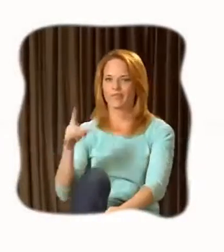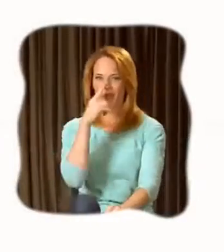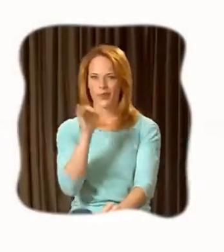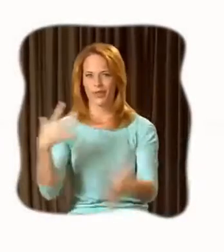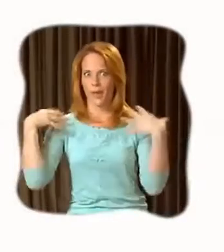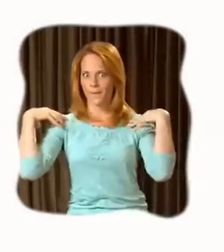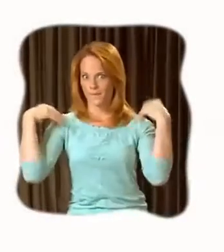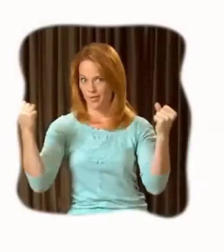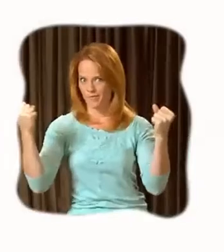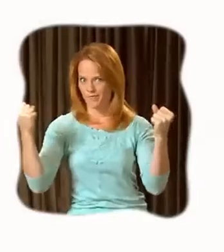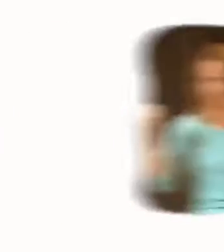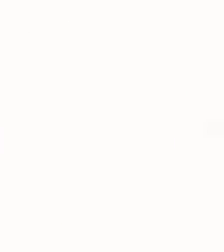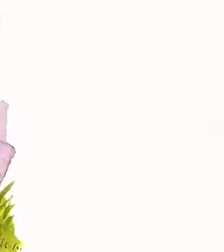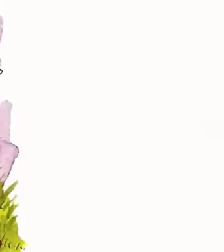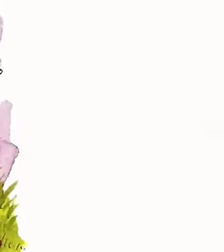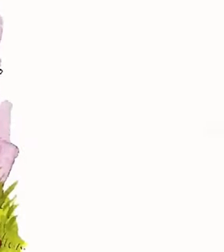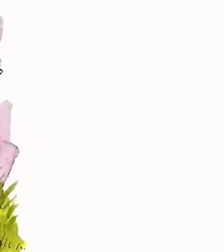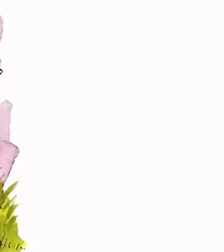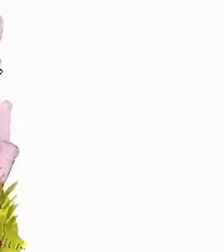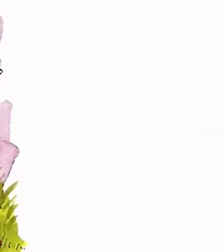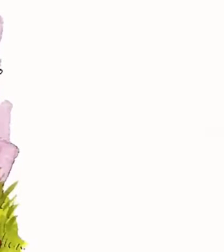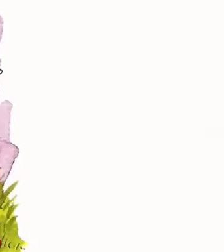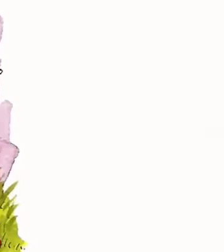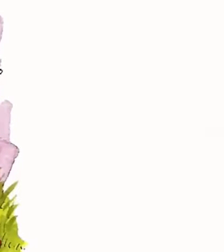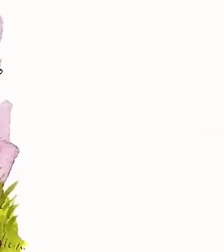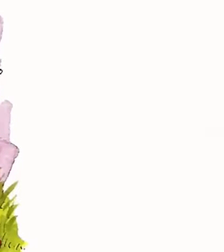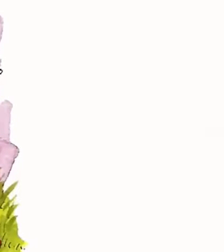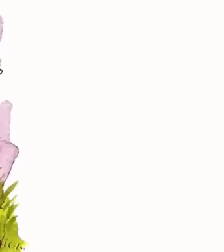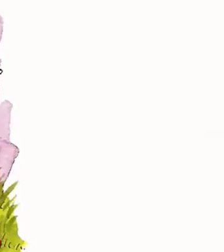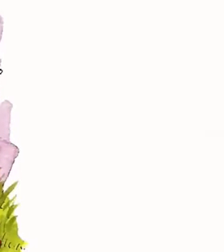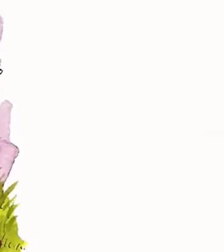her arms and legs to look brave.